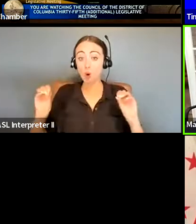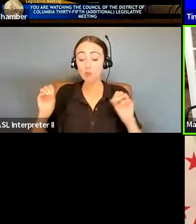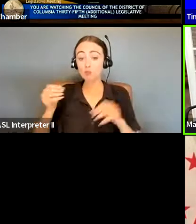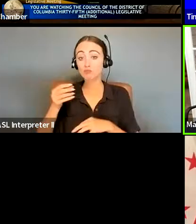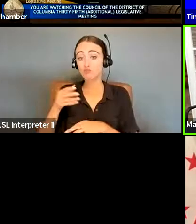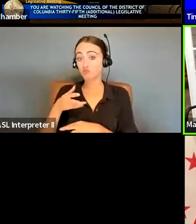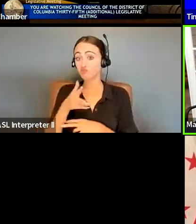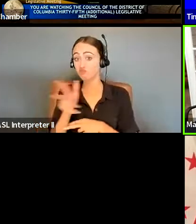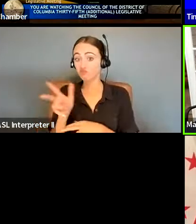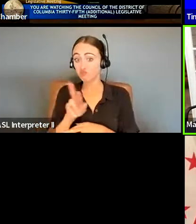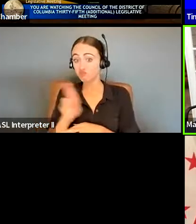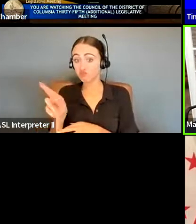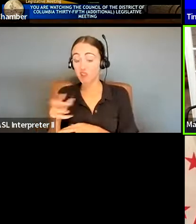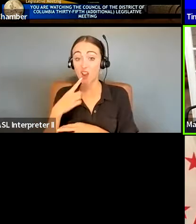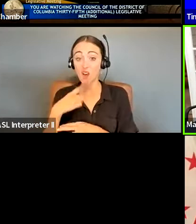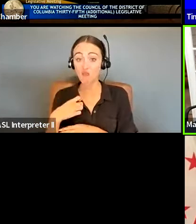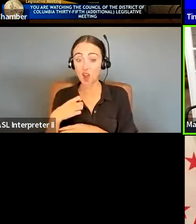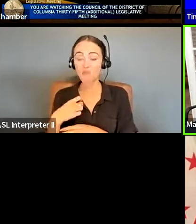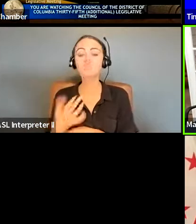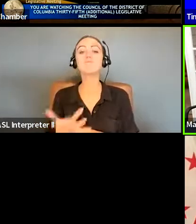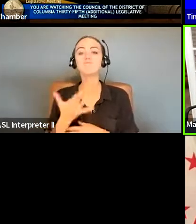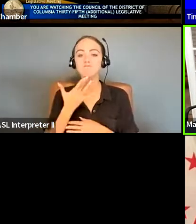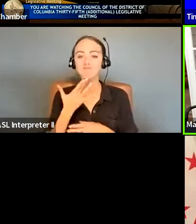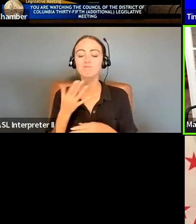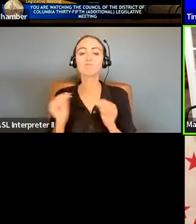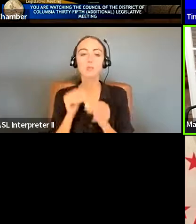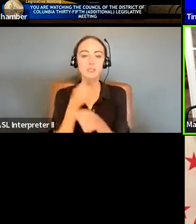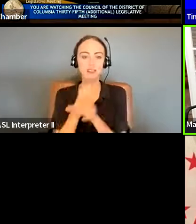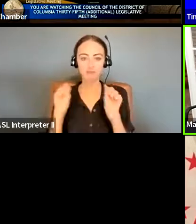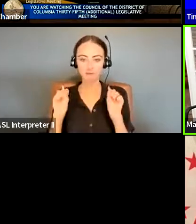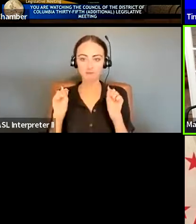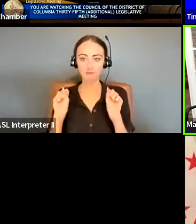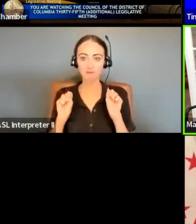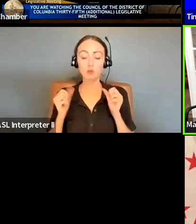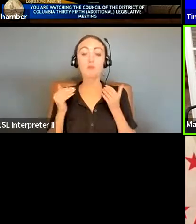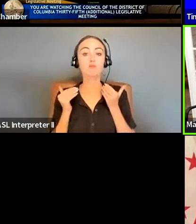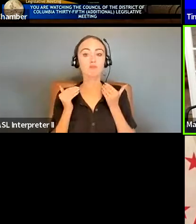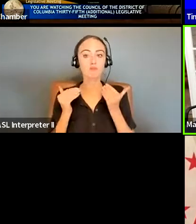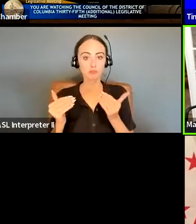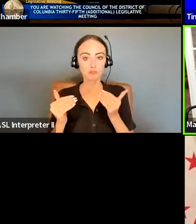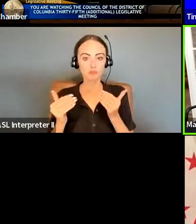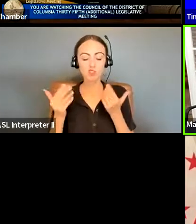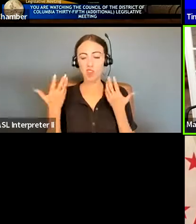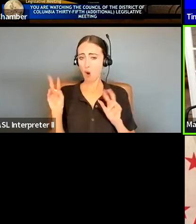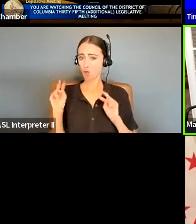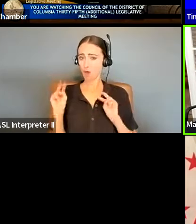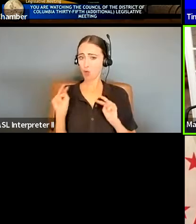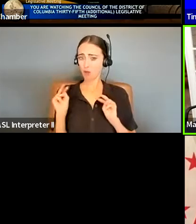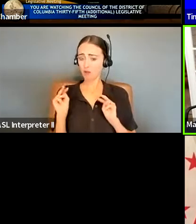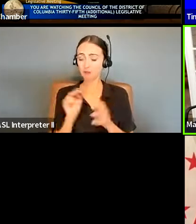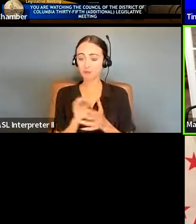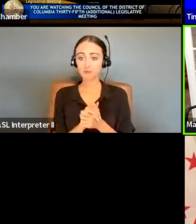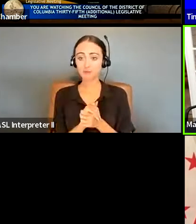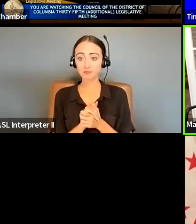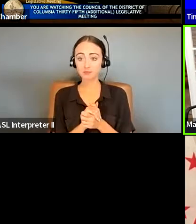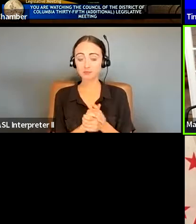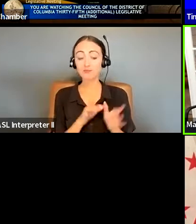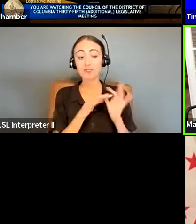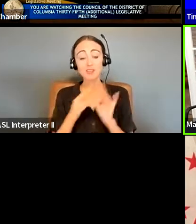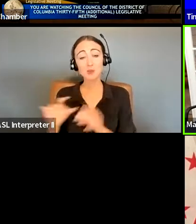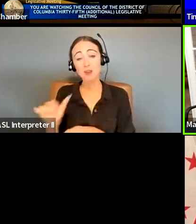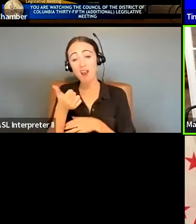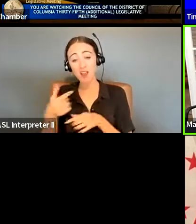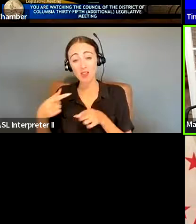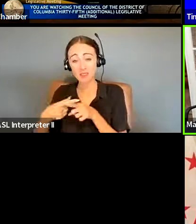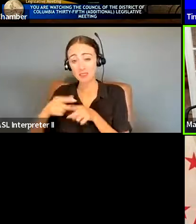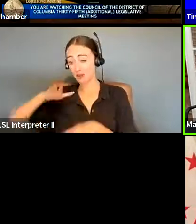safer and preferable. And so that's what they're doing with the ones that they've already looked at. In terms of other